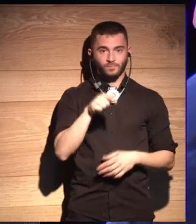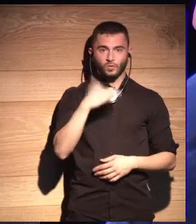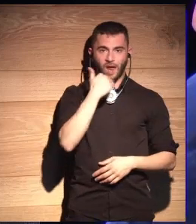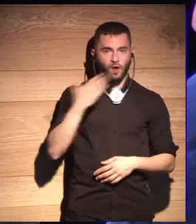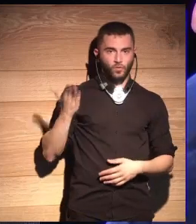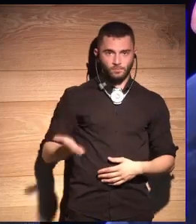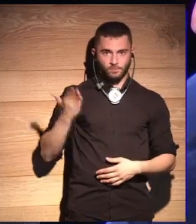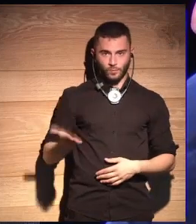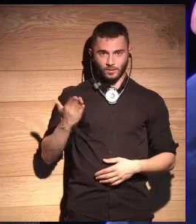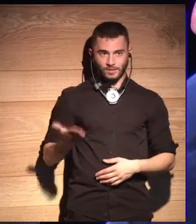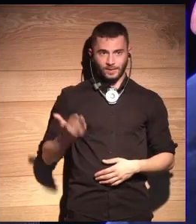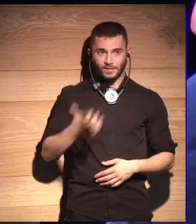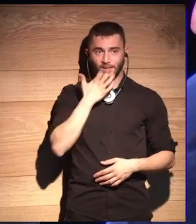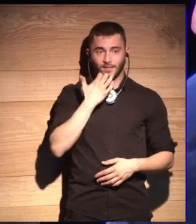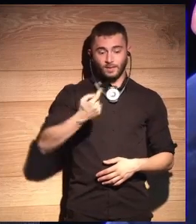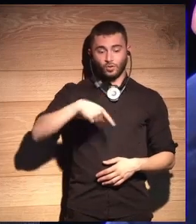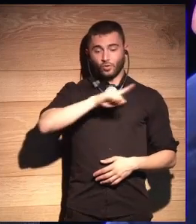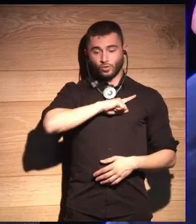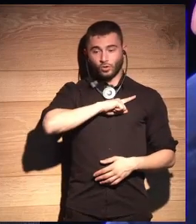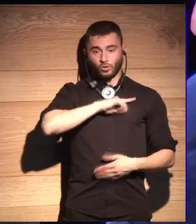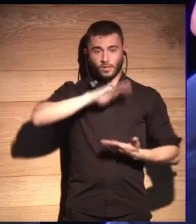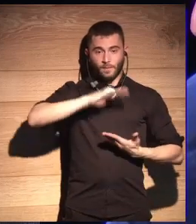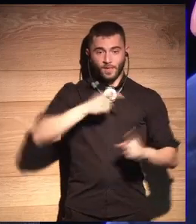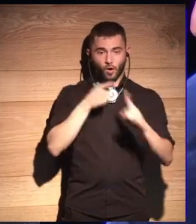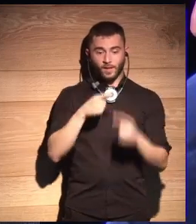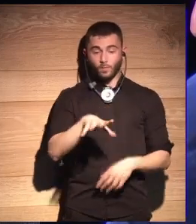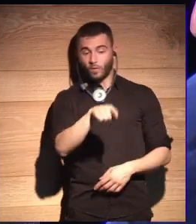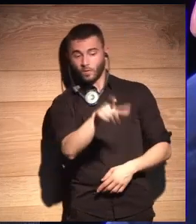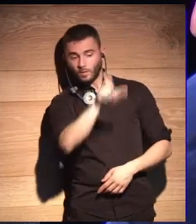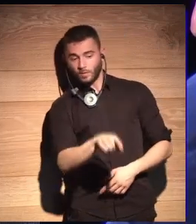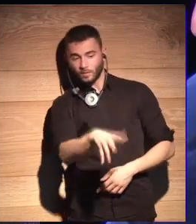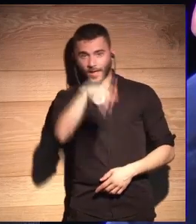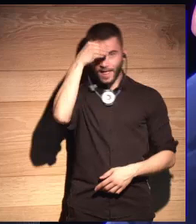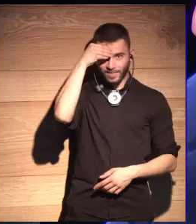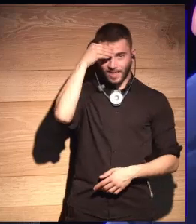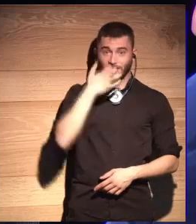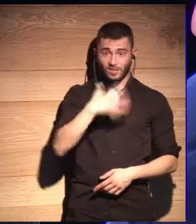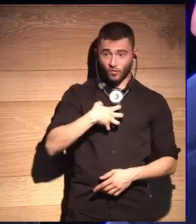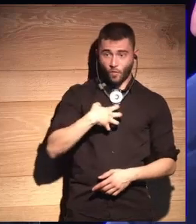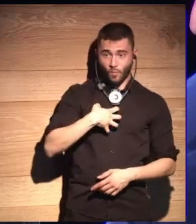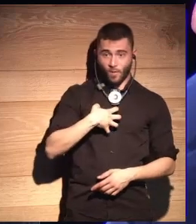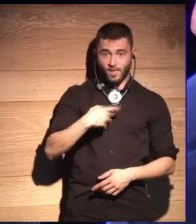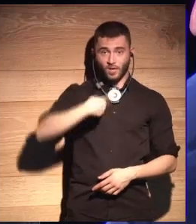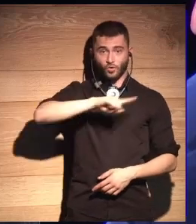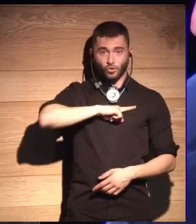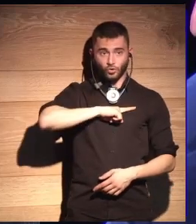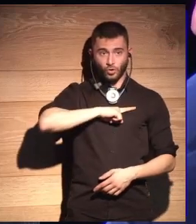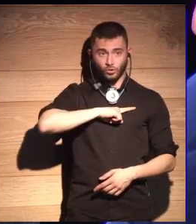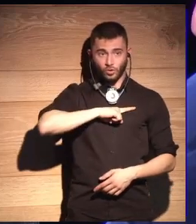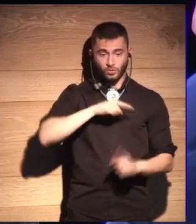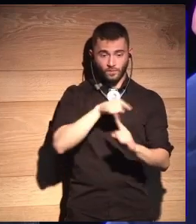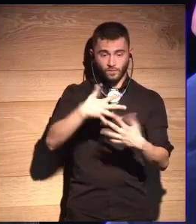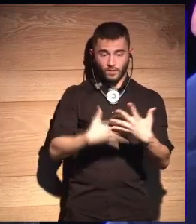other. And that is essential. If we are not able to understand the other, it is impossible for us to